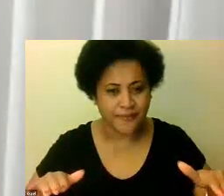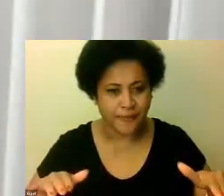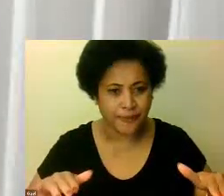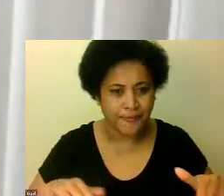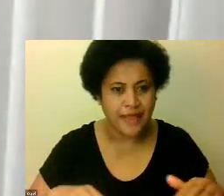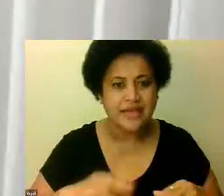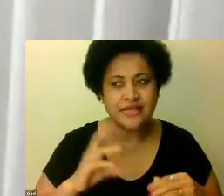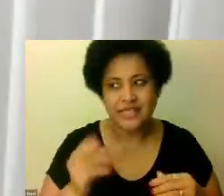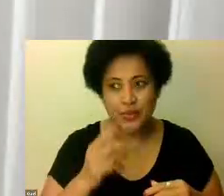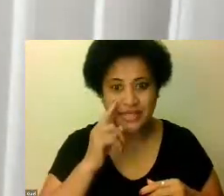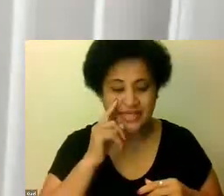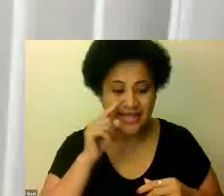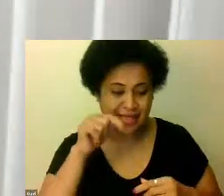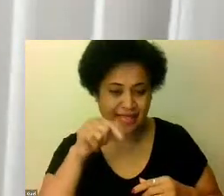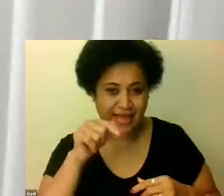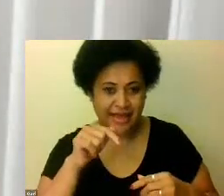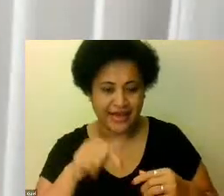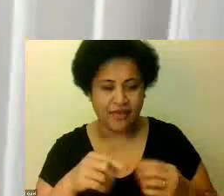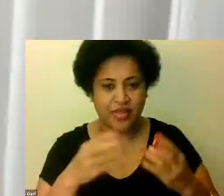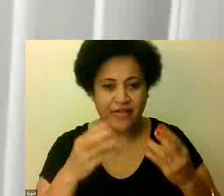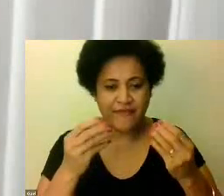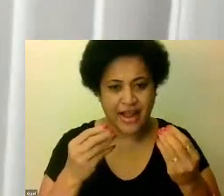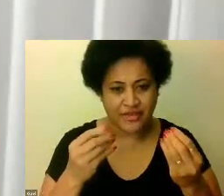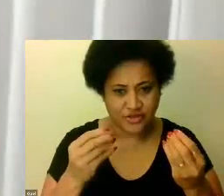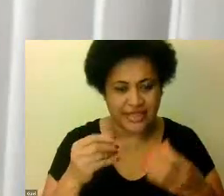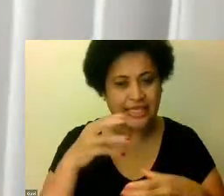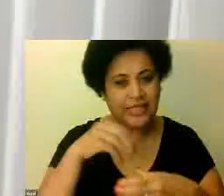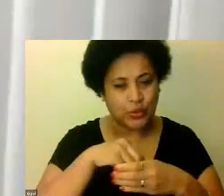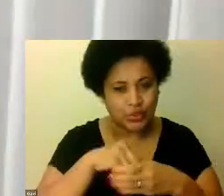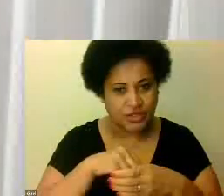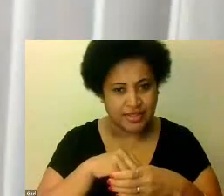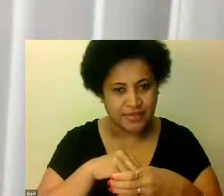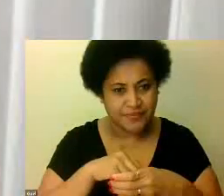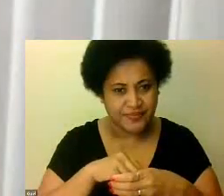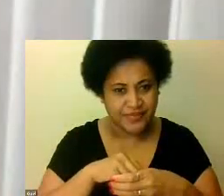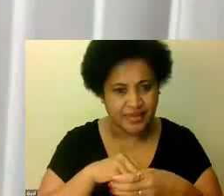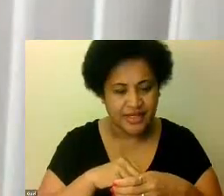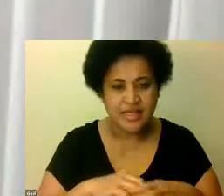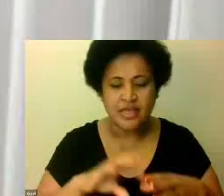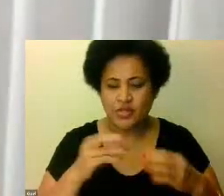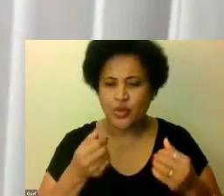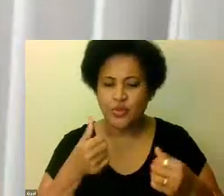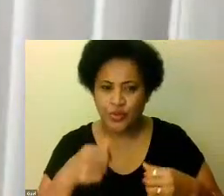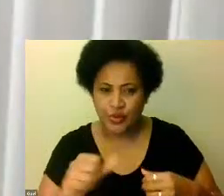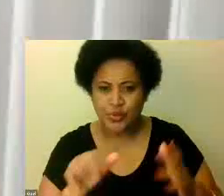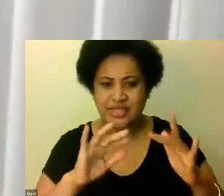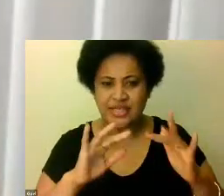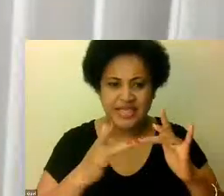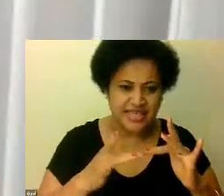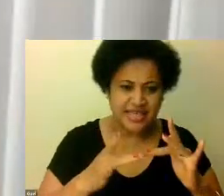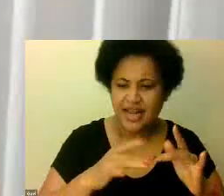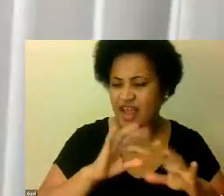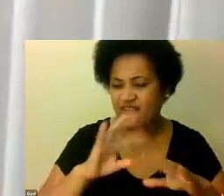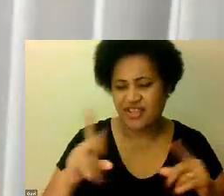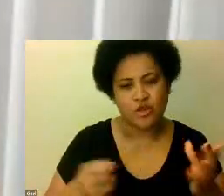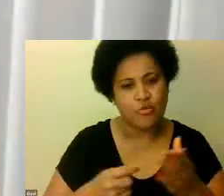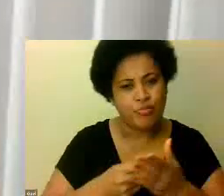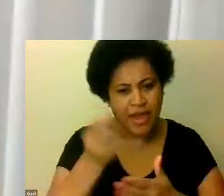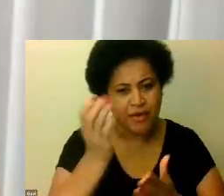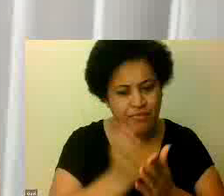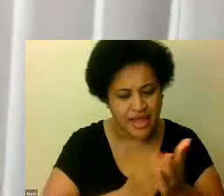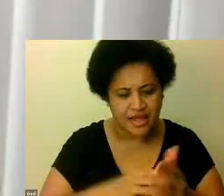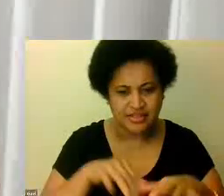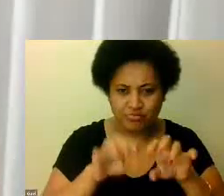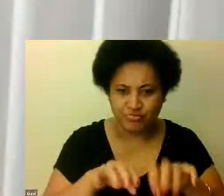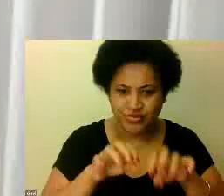in this context. And, internet is like such a basic requirement for everything that you're going to use, whether you're going to have to pay your bills, whether you have to